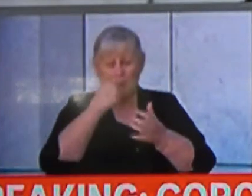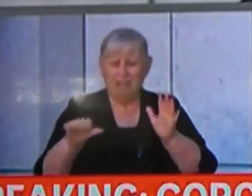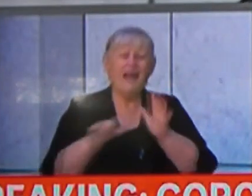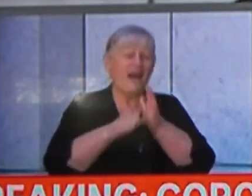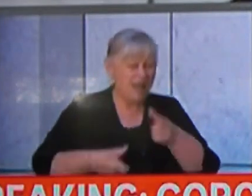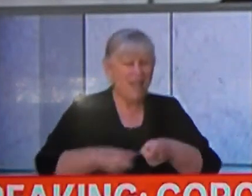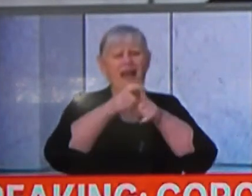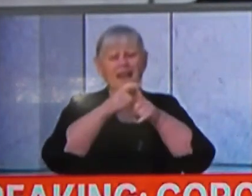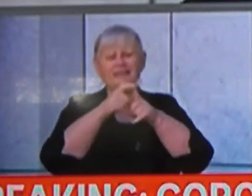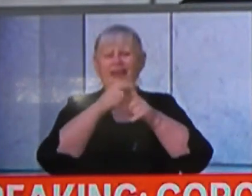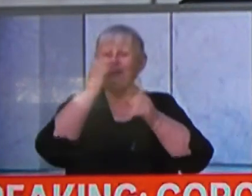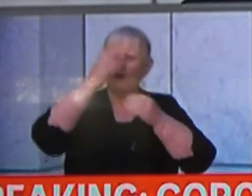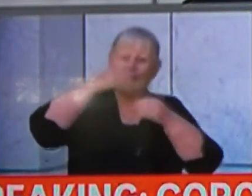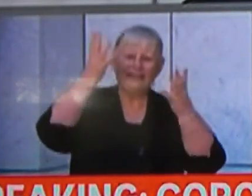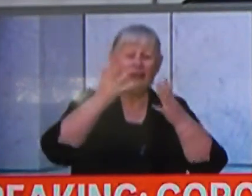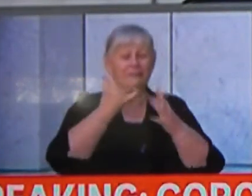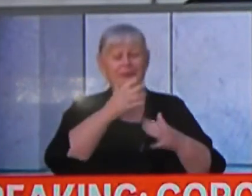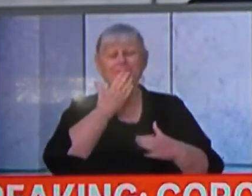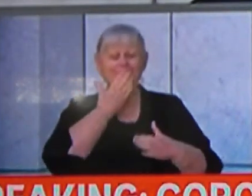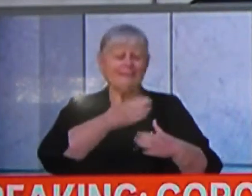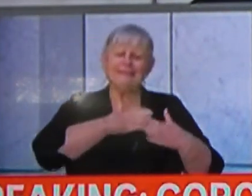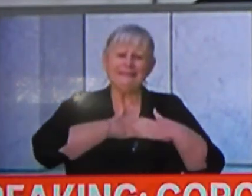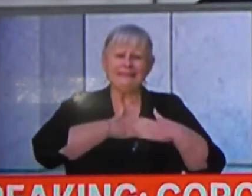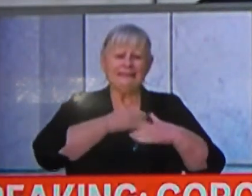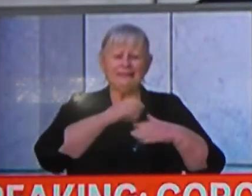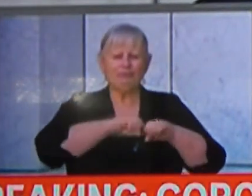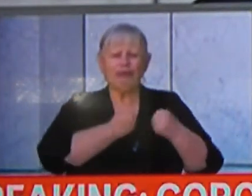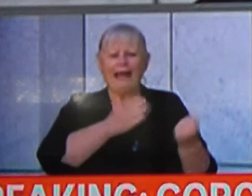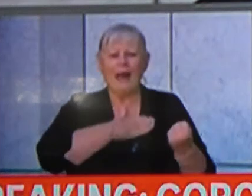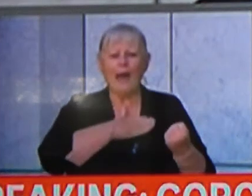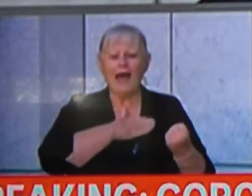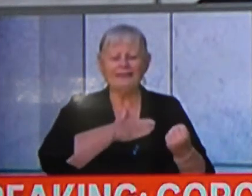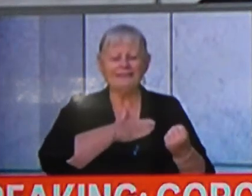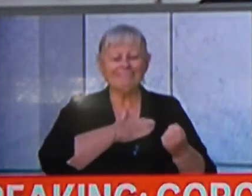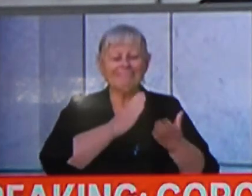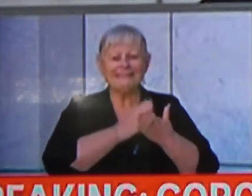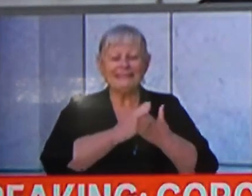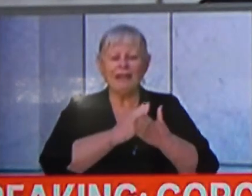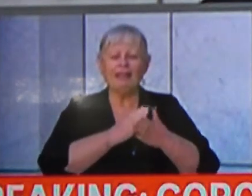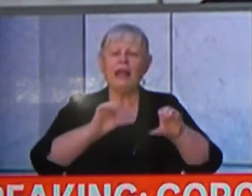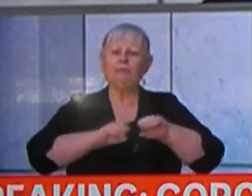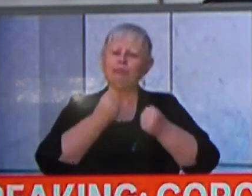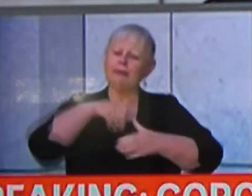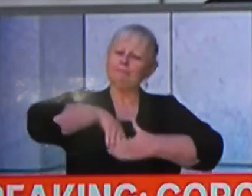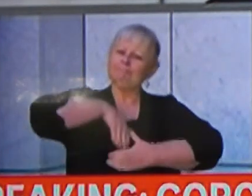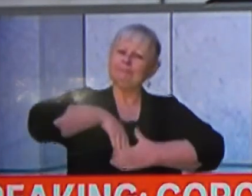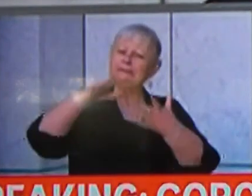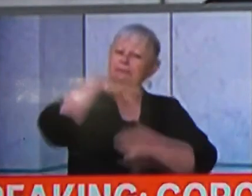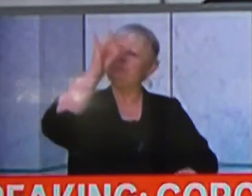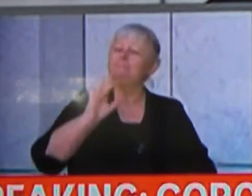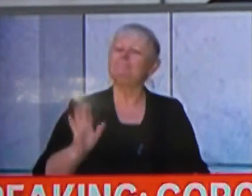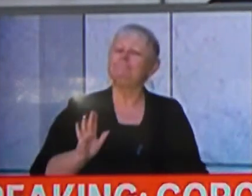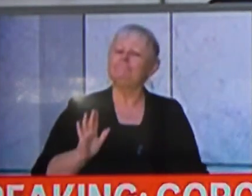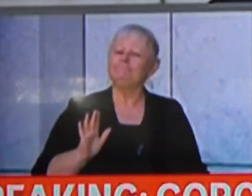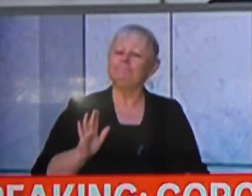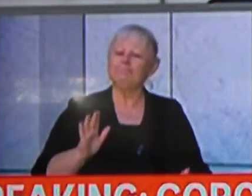these sacrifices may break our hearts on occasion, we must not let them break our spirit, and we